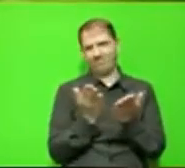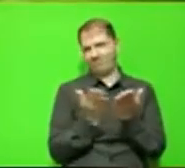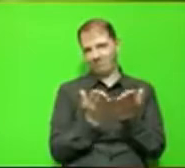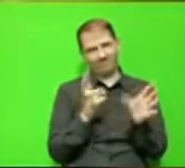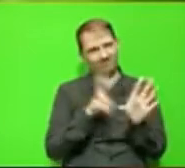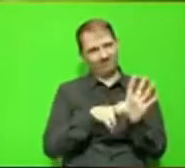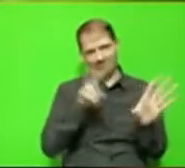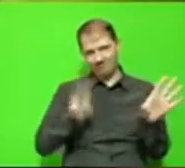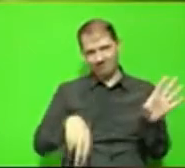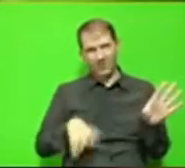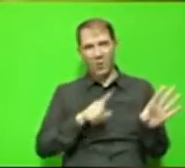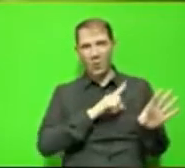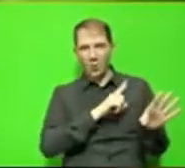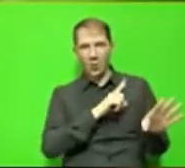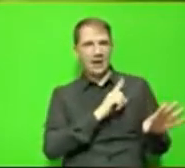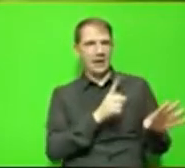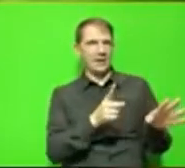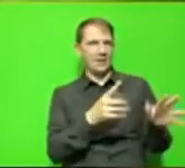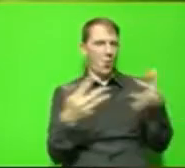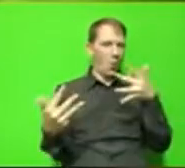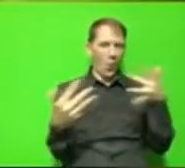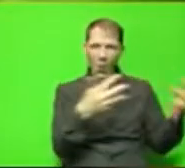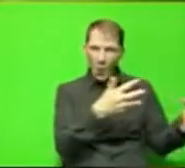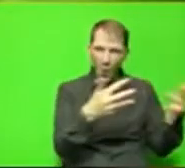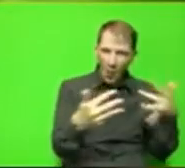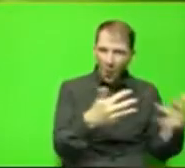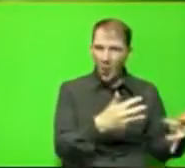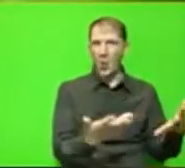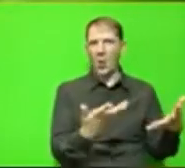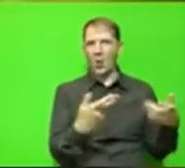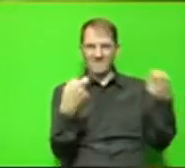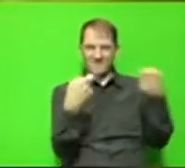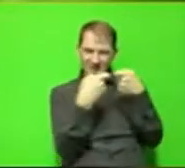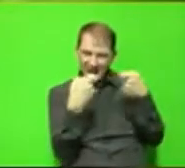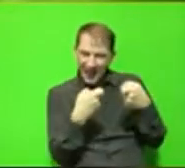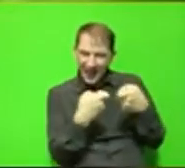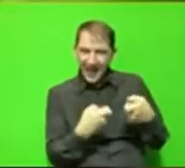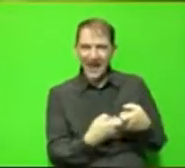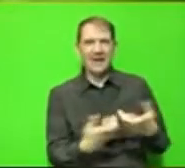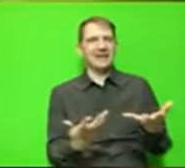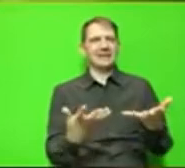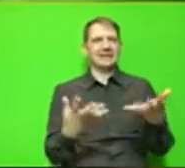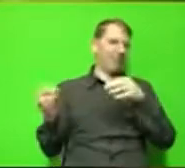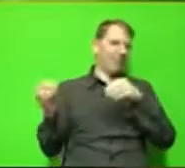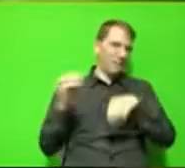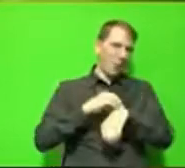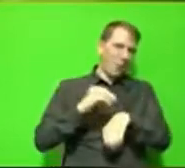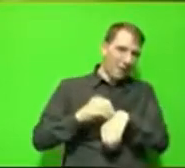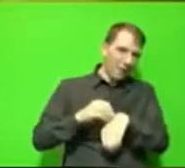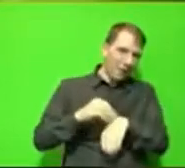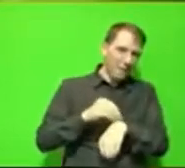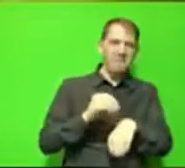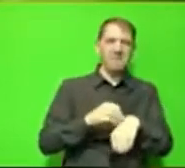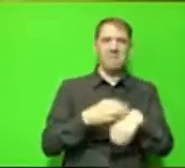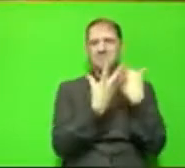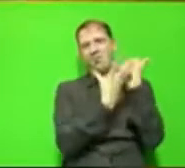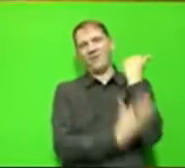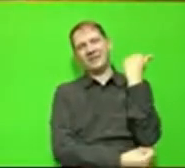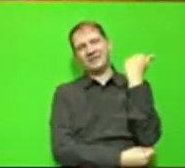illiteracy and low levels of education continue to hinder sustainable development. and it perpetuates cycles of